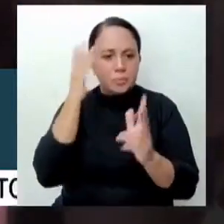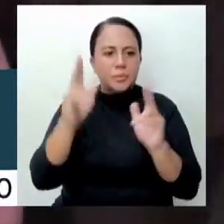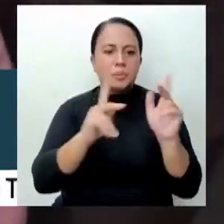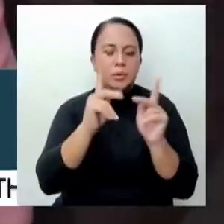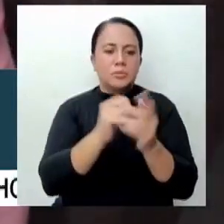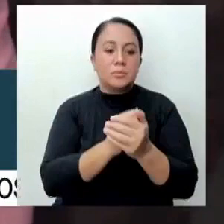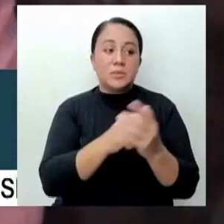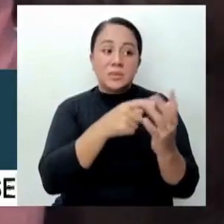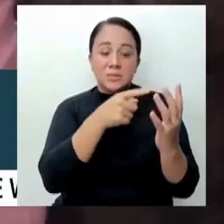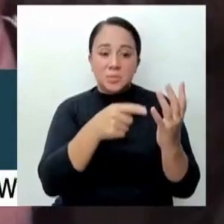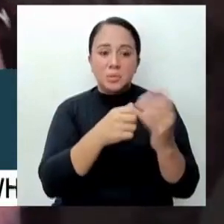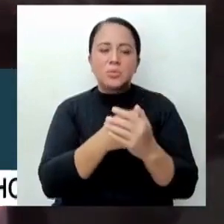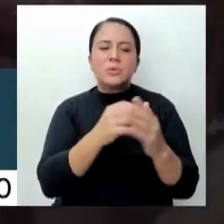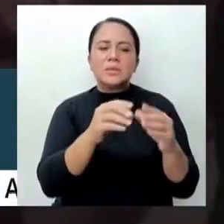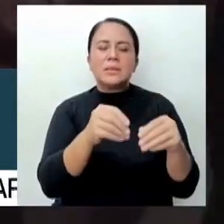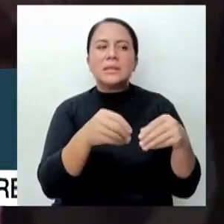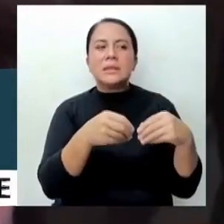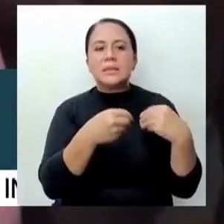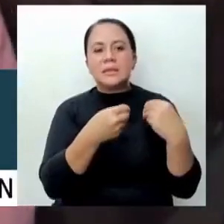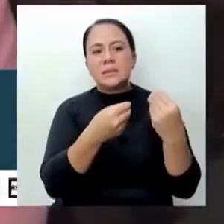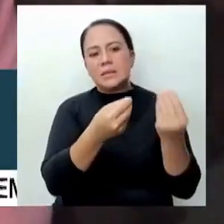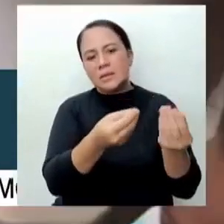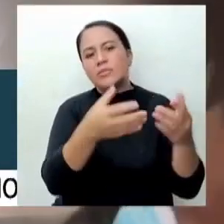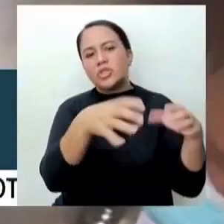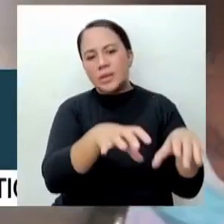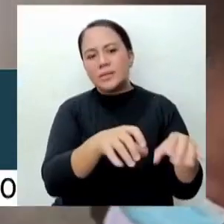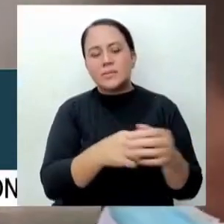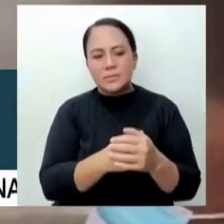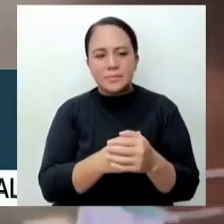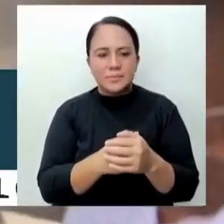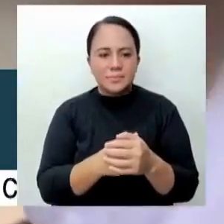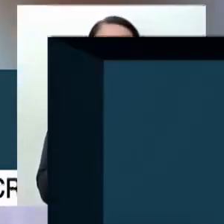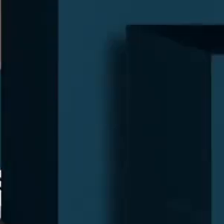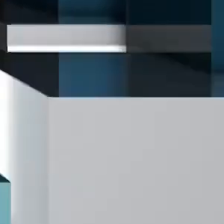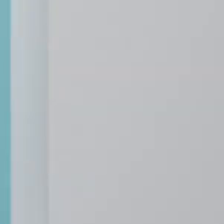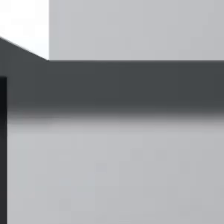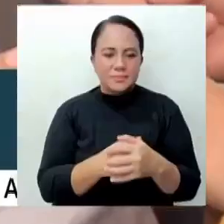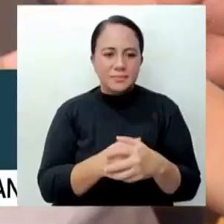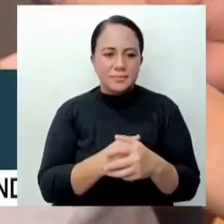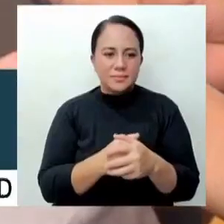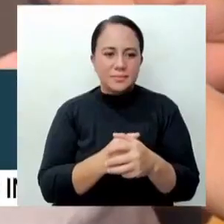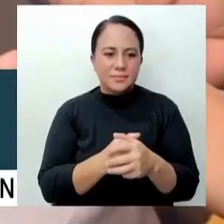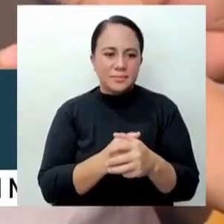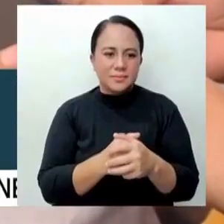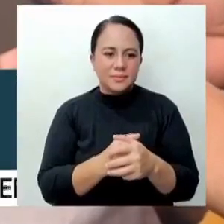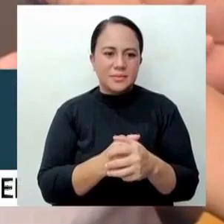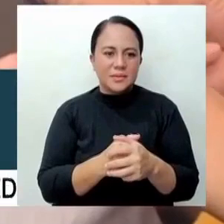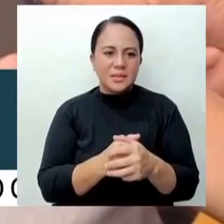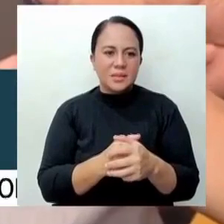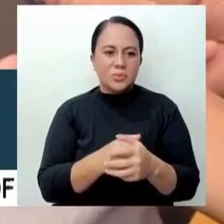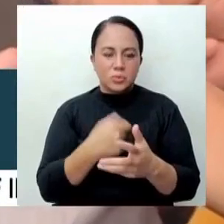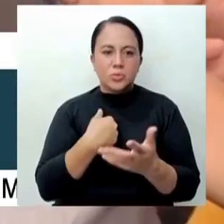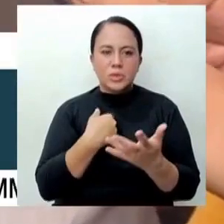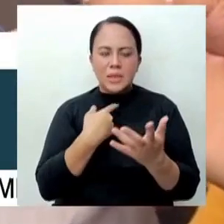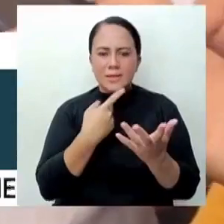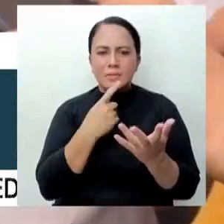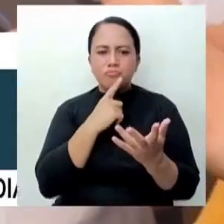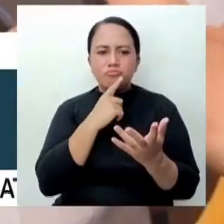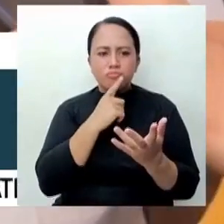employers, to give these PDLs a chance. kailangan hinog na hinog.